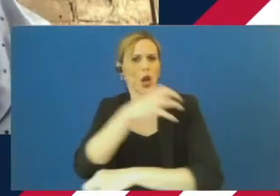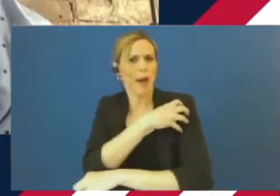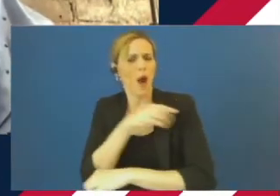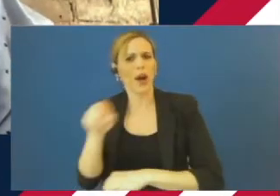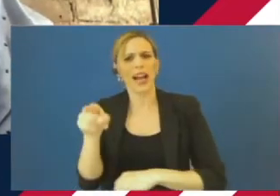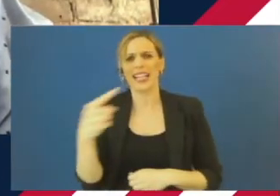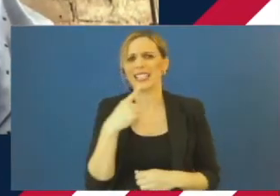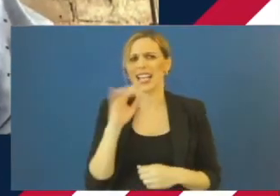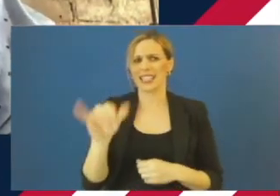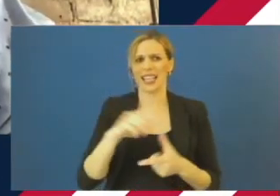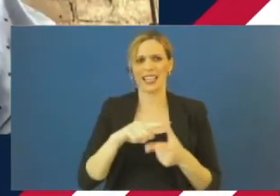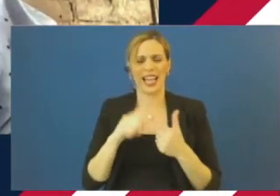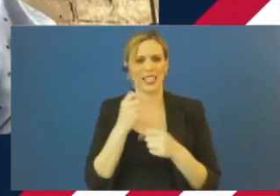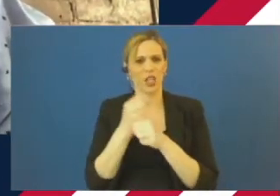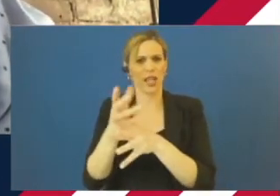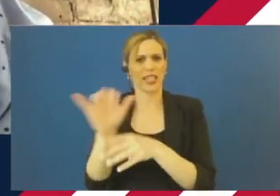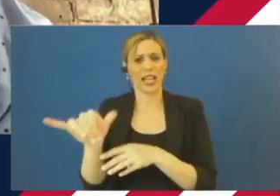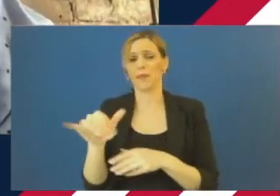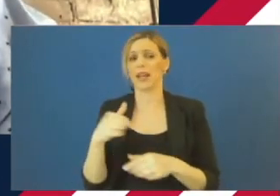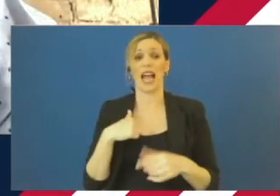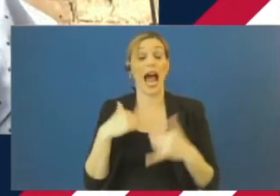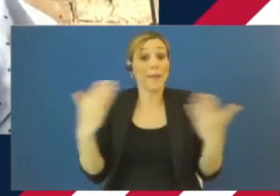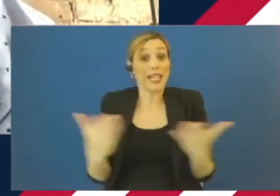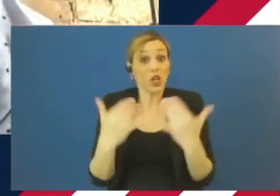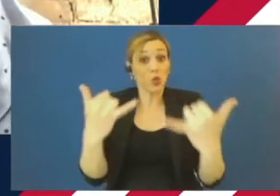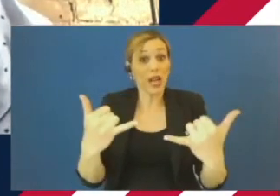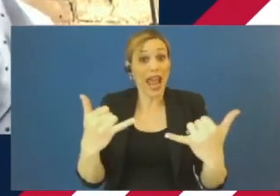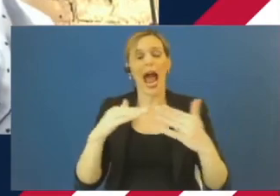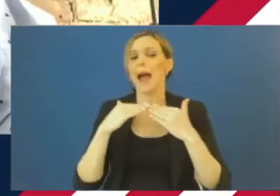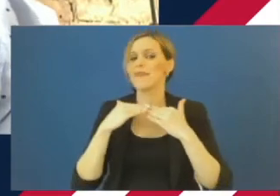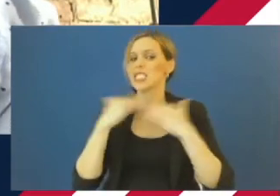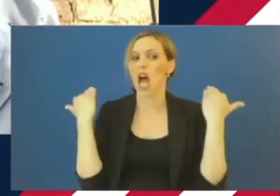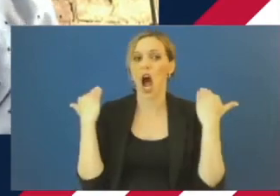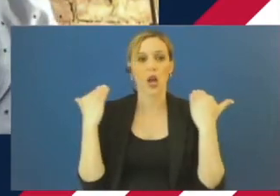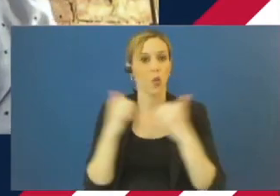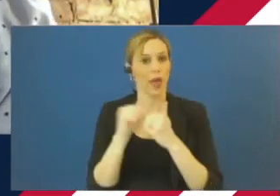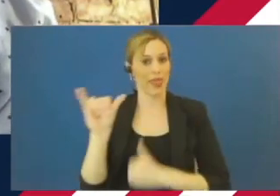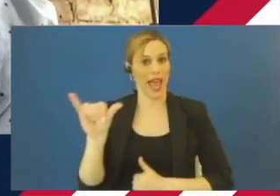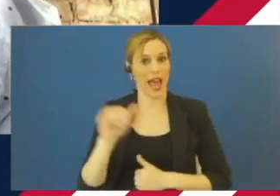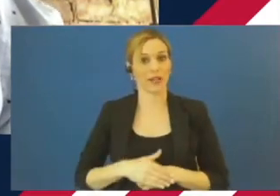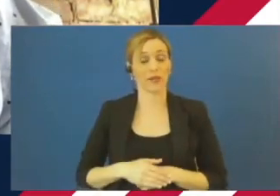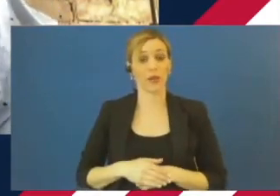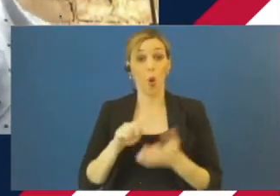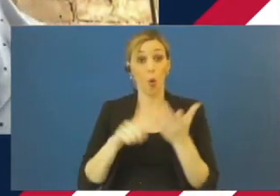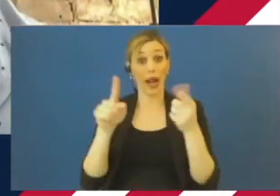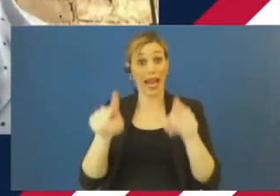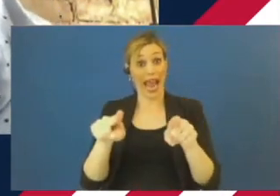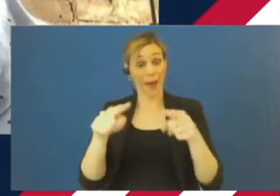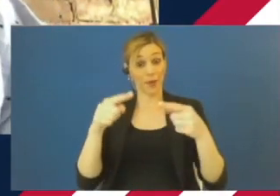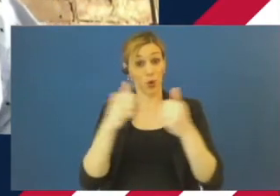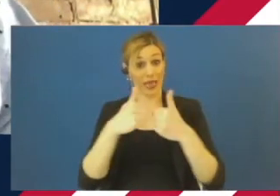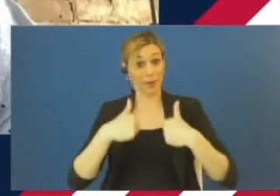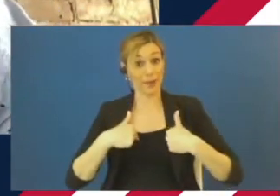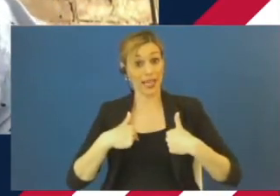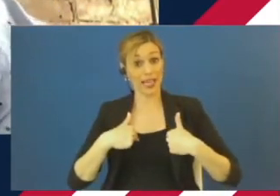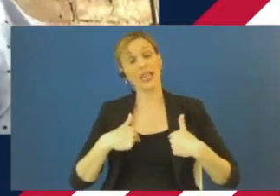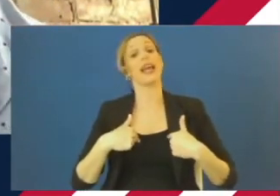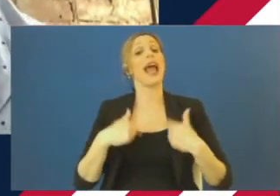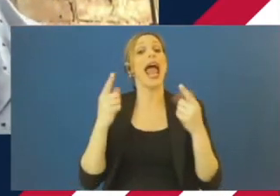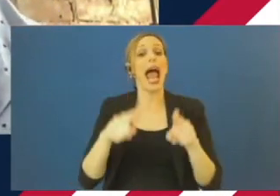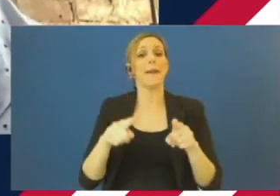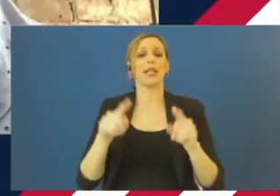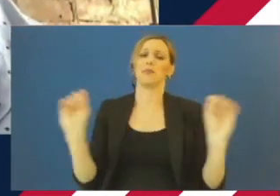today because I'm done with that. I'm here today because even though what happened to me turned out to be a minor incident, the racial bias